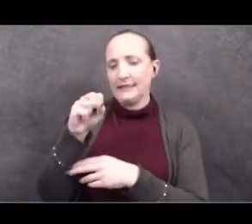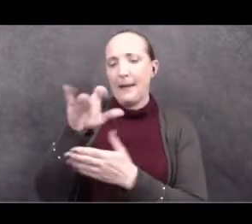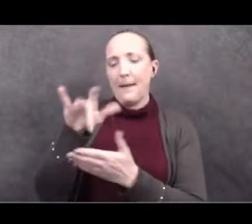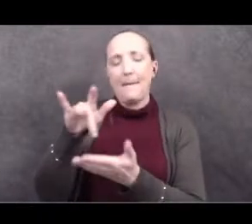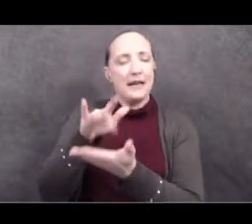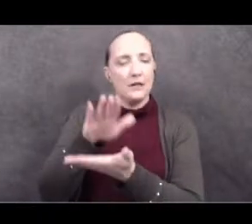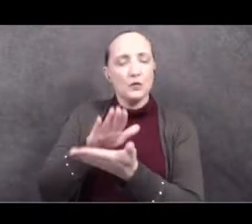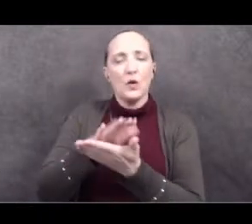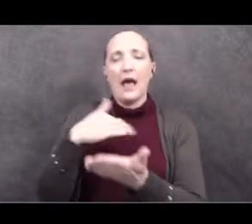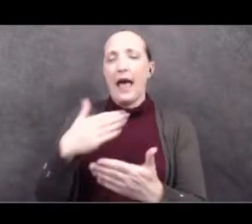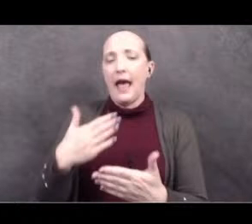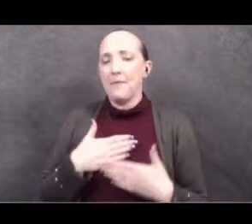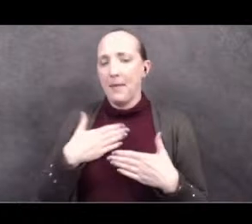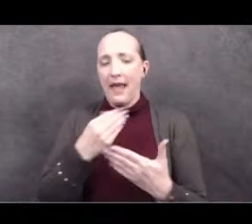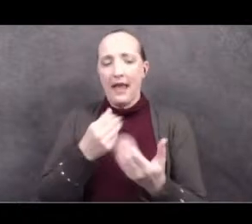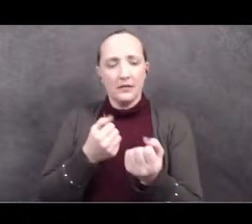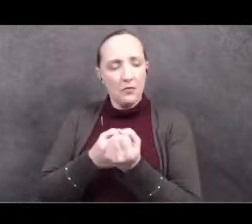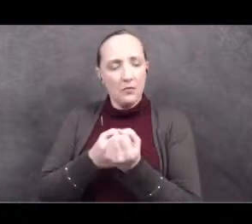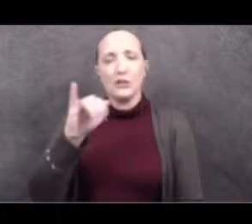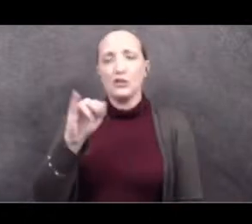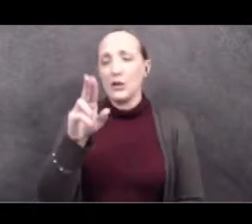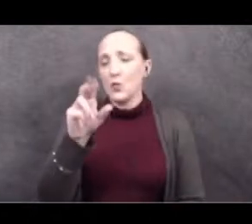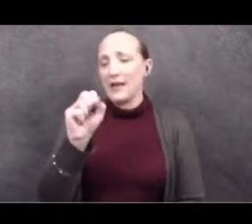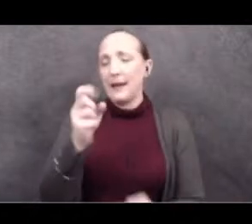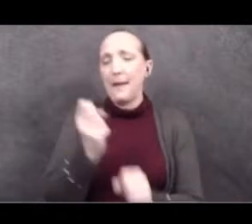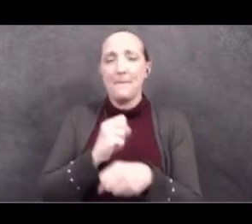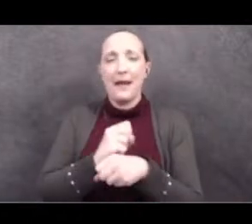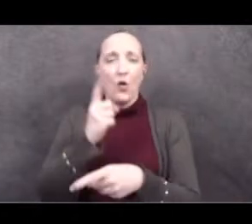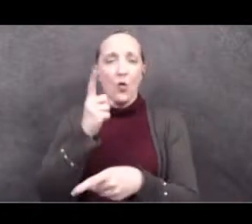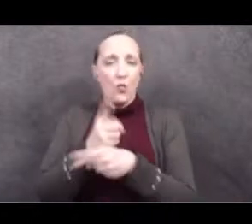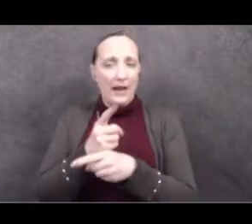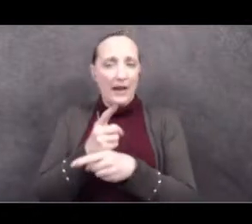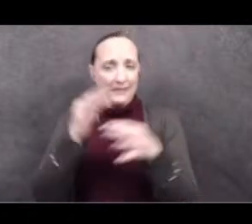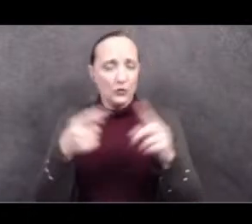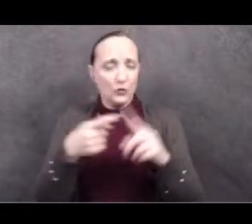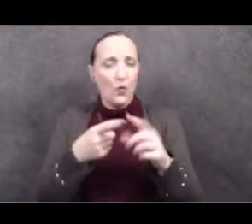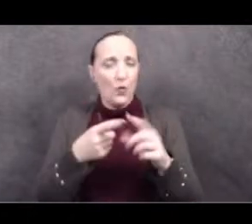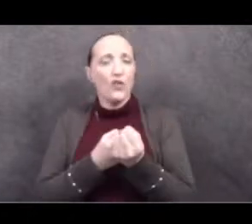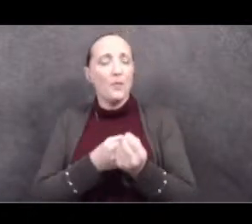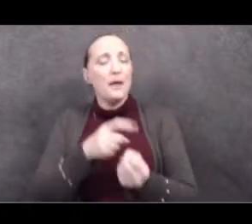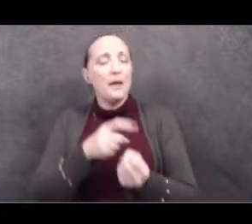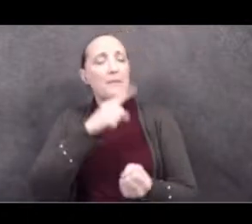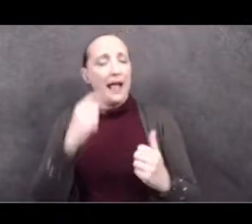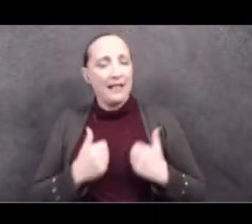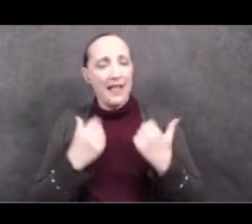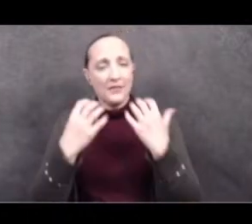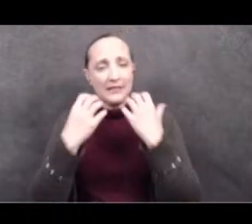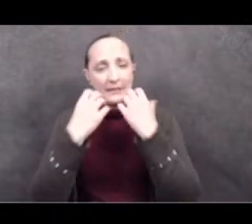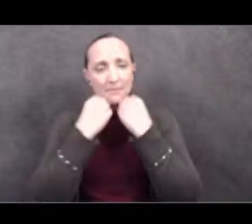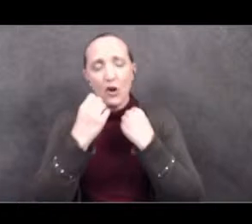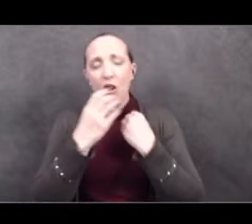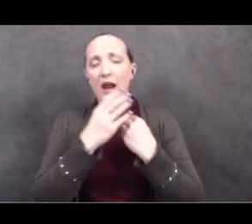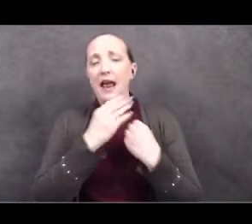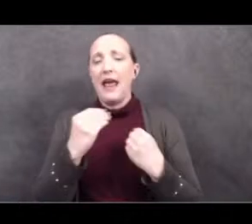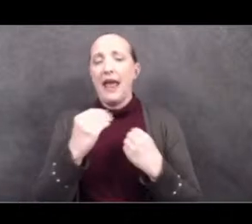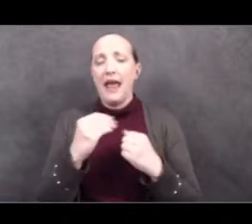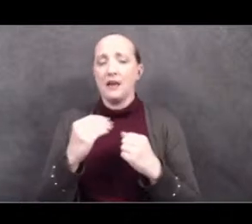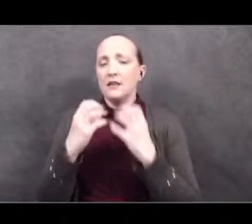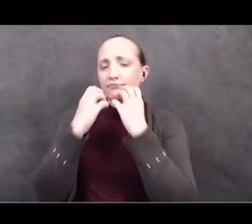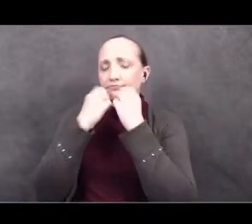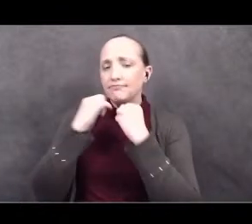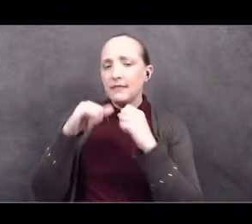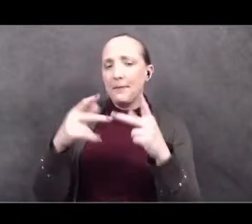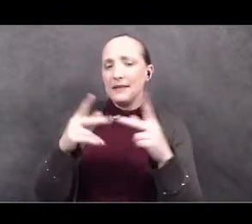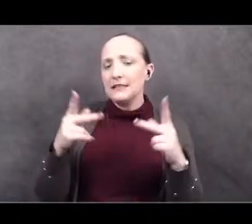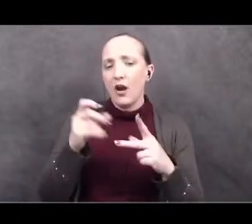cjusd has made the right decision to affirm that black lives do indeed matter and embrace a position of racial Justice with its